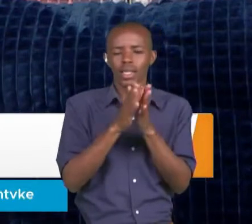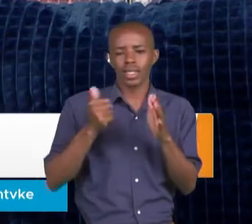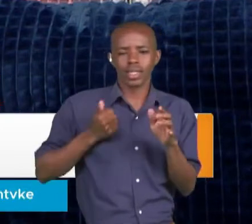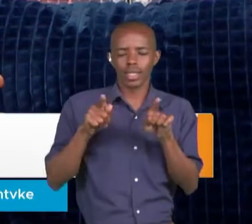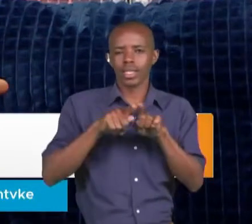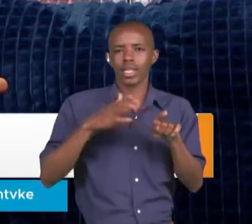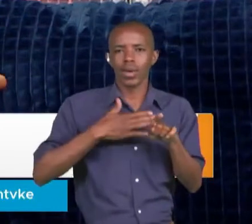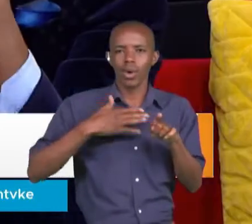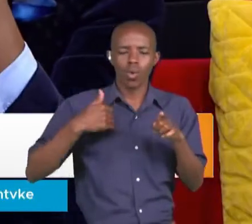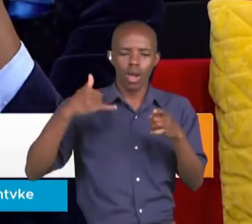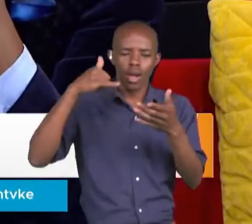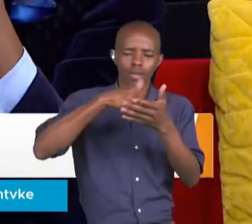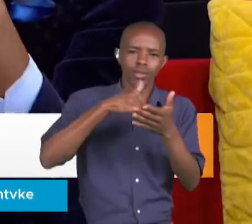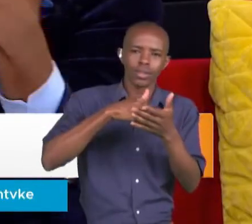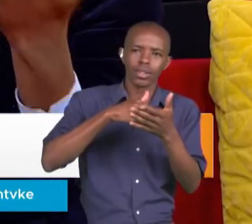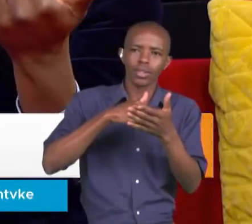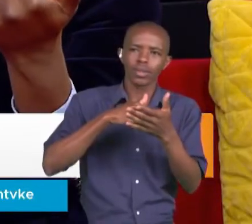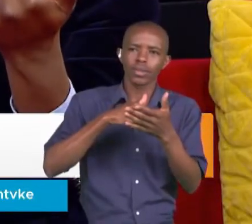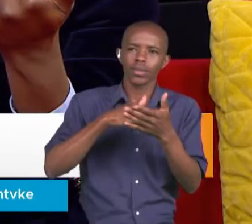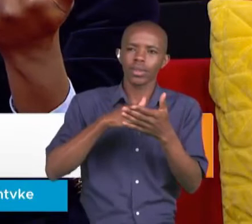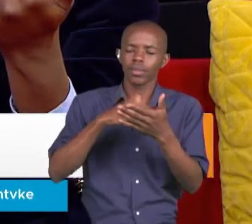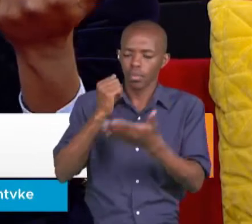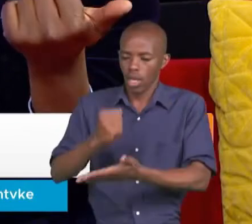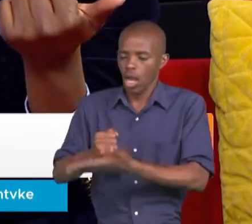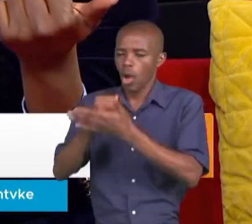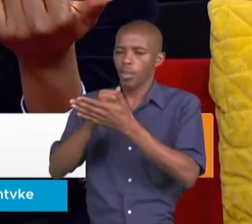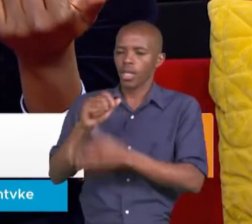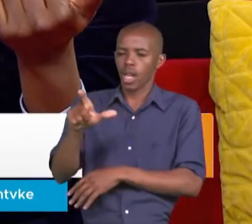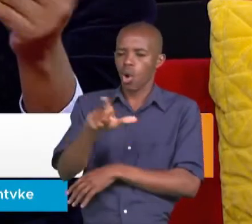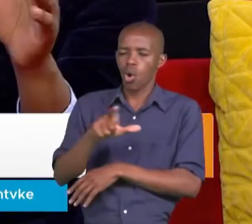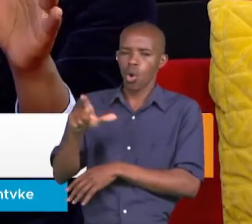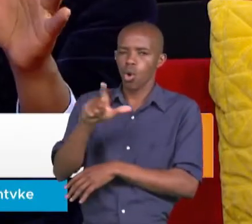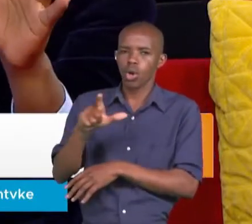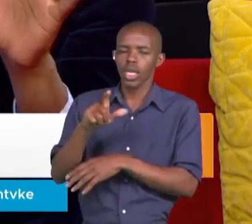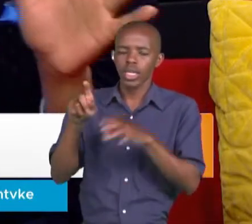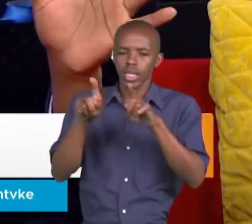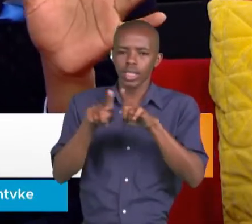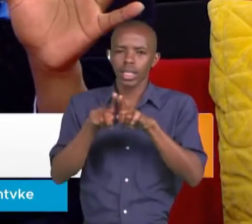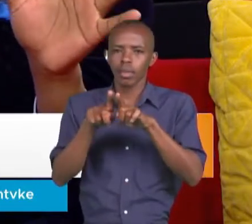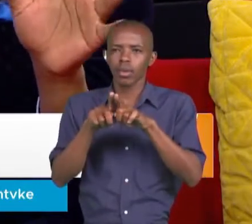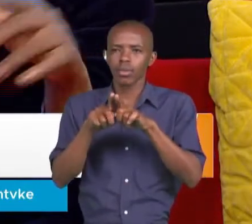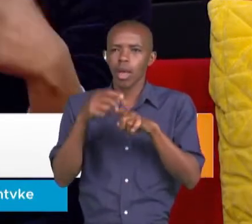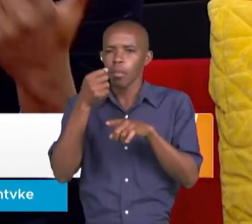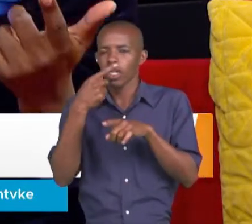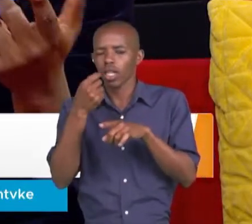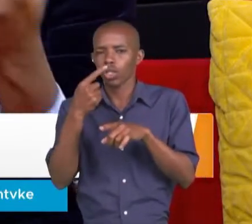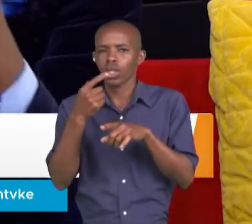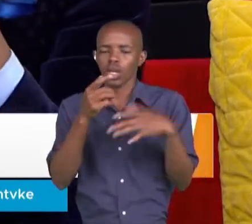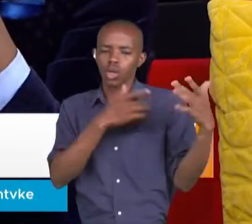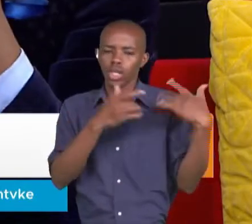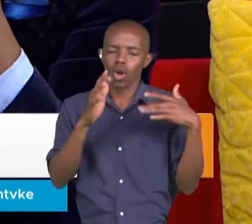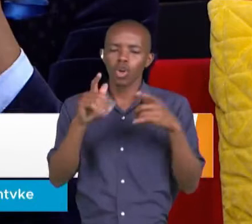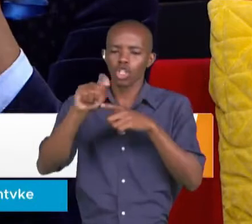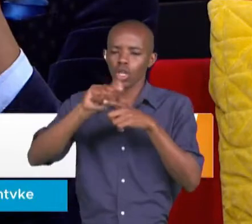been recruited to work against us. What's the story about that you know, helping the locals, as far as now the medication is concerned, even training of the